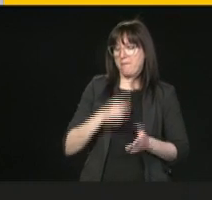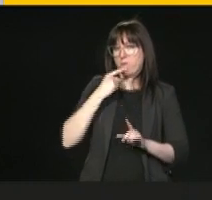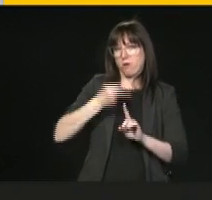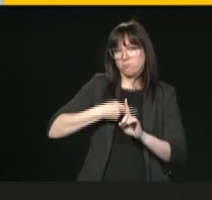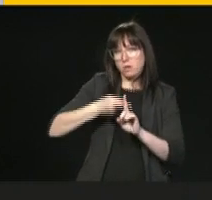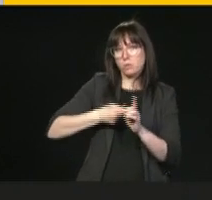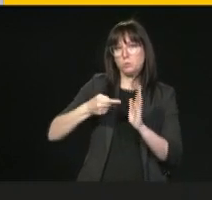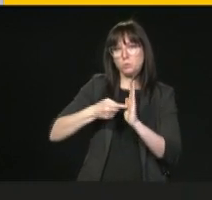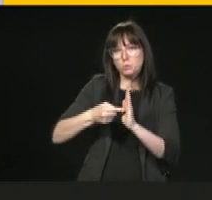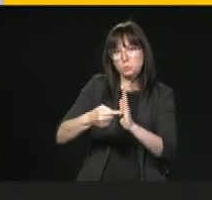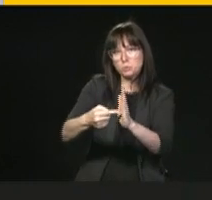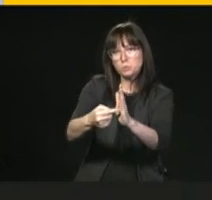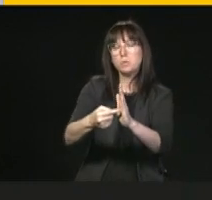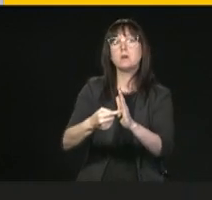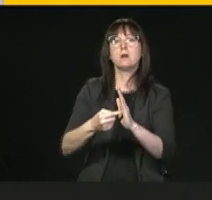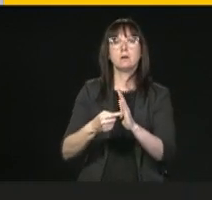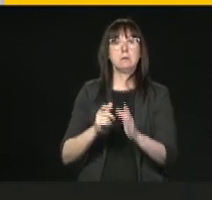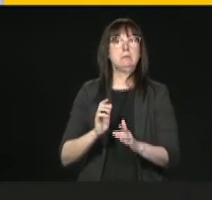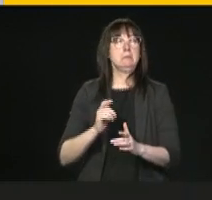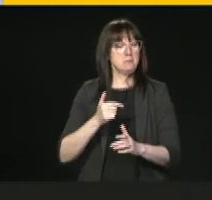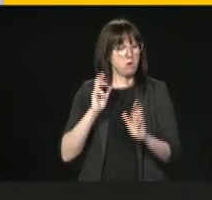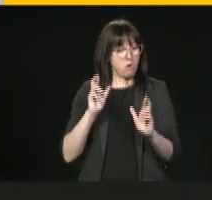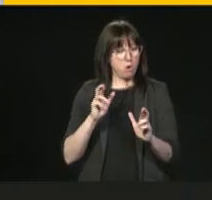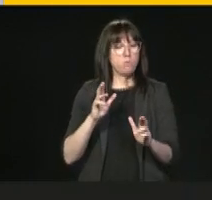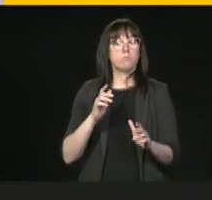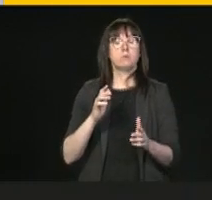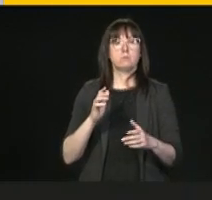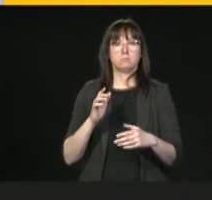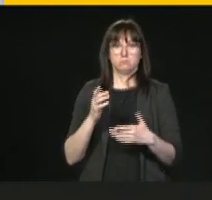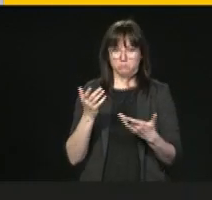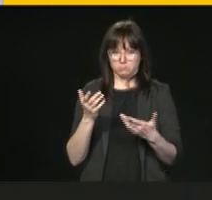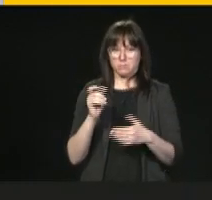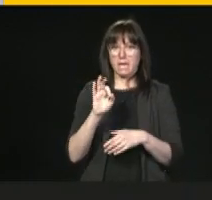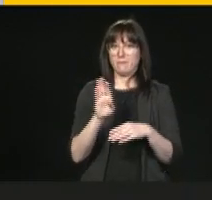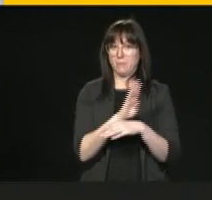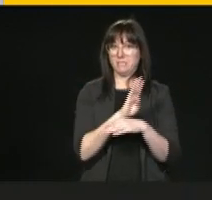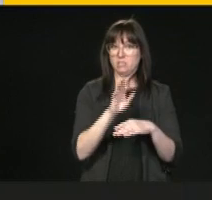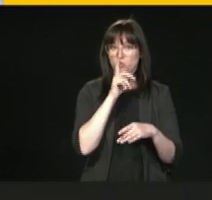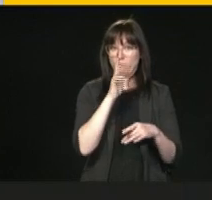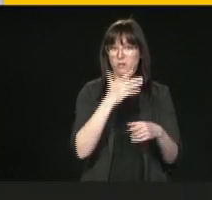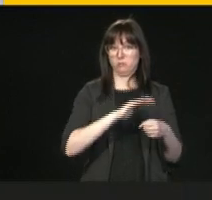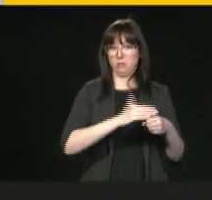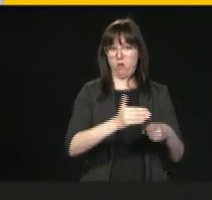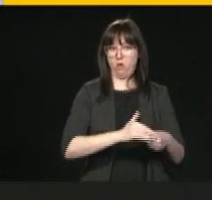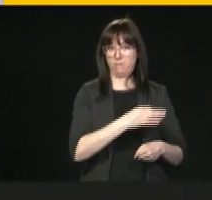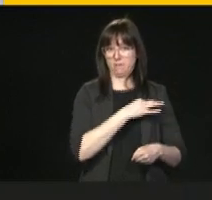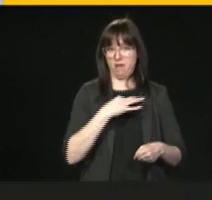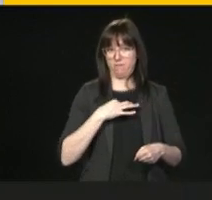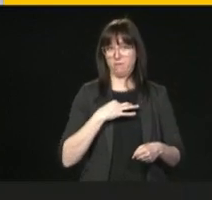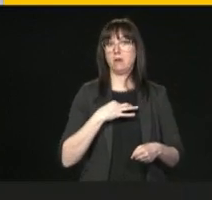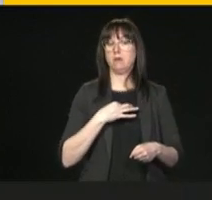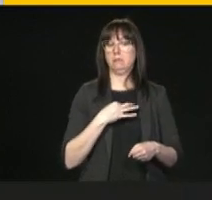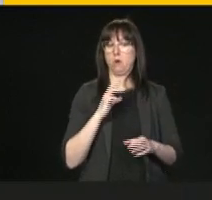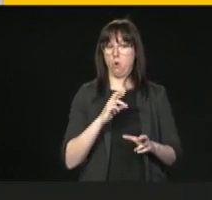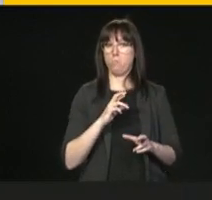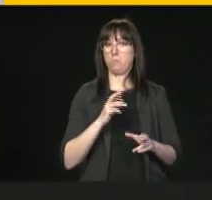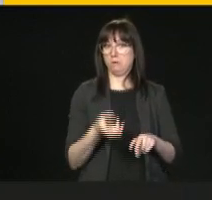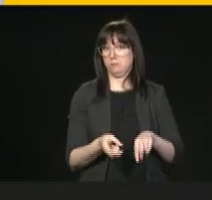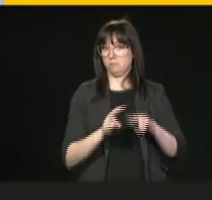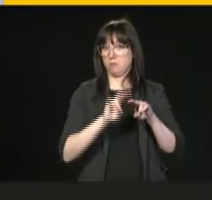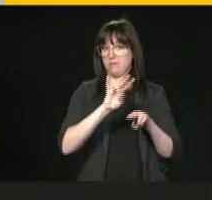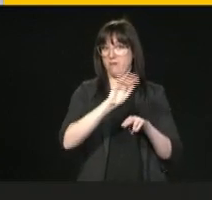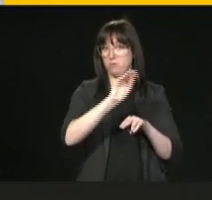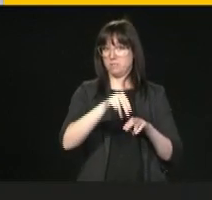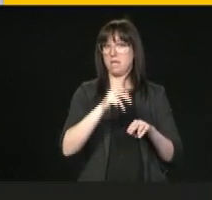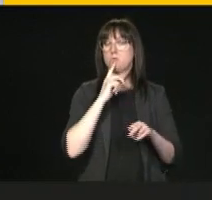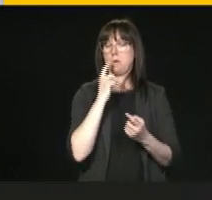hope that these measures will encourage employers who may have been felt forced to lay off their employees to keep them